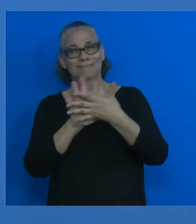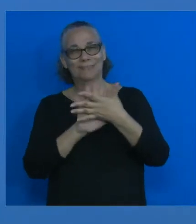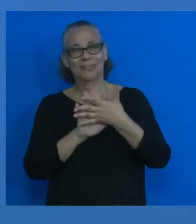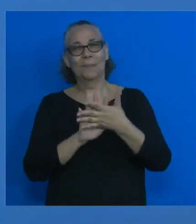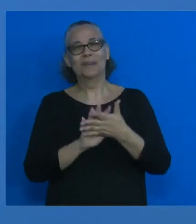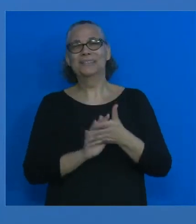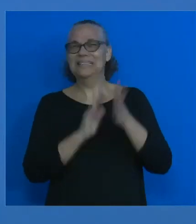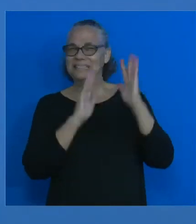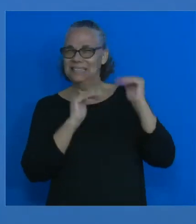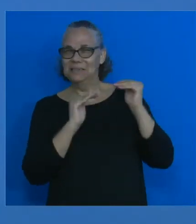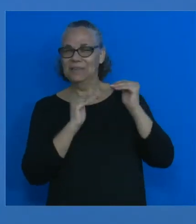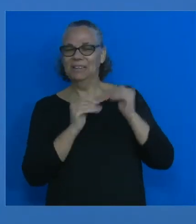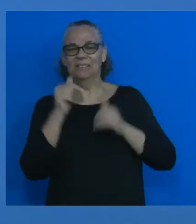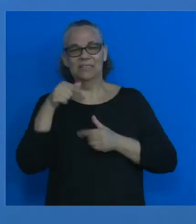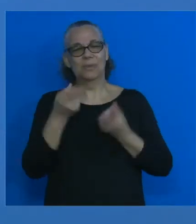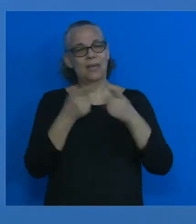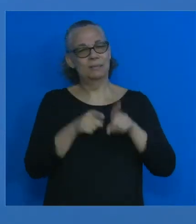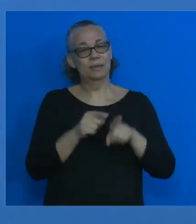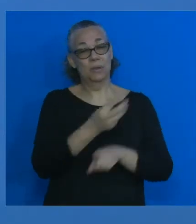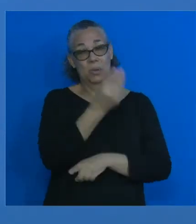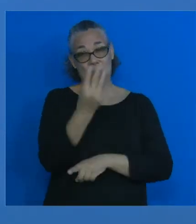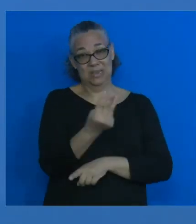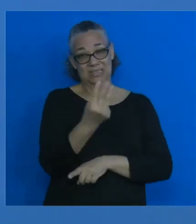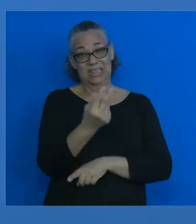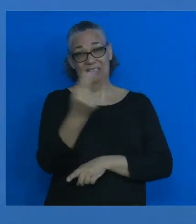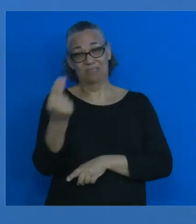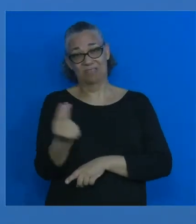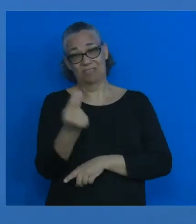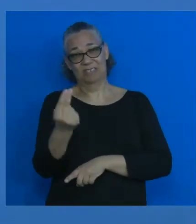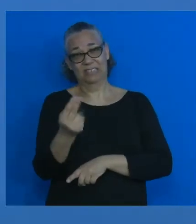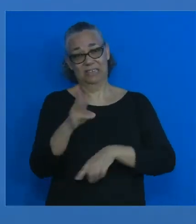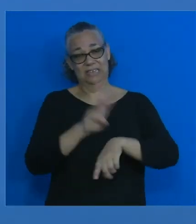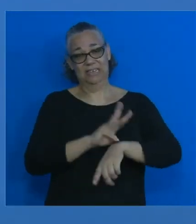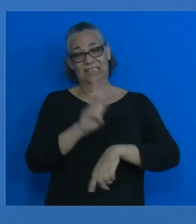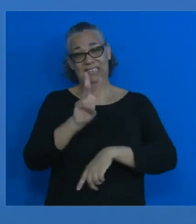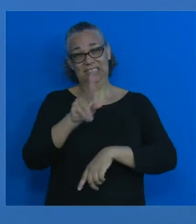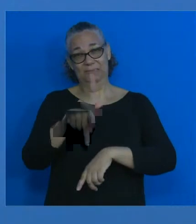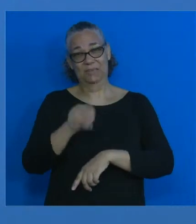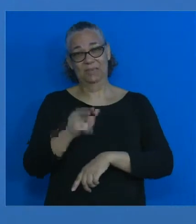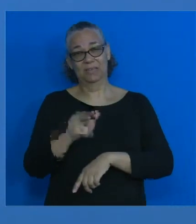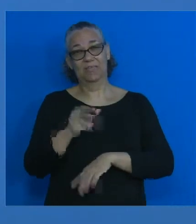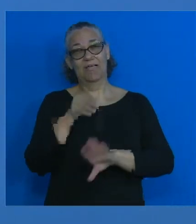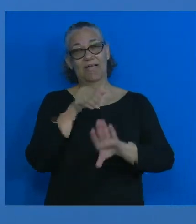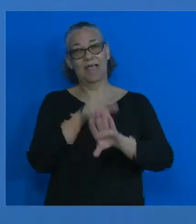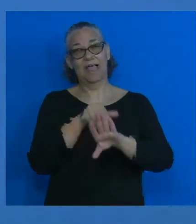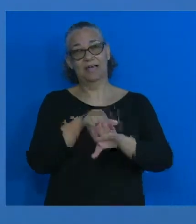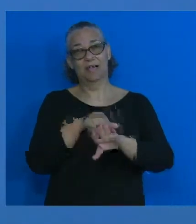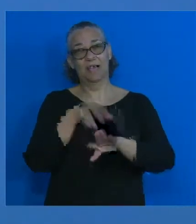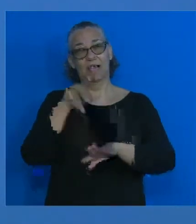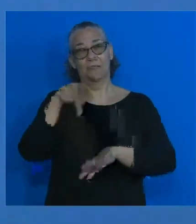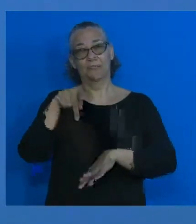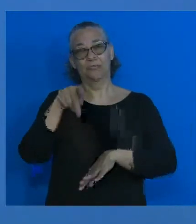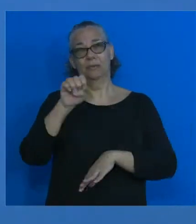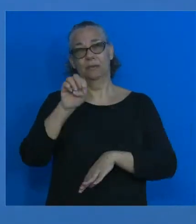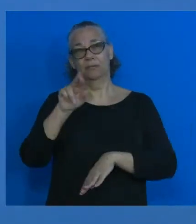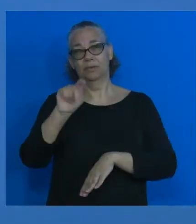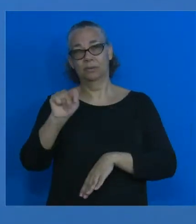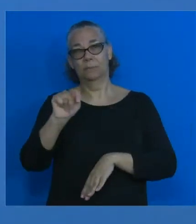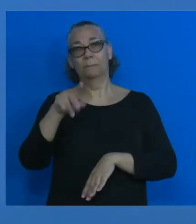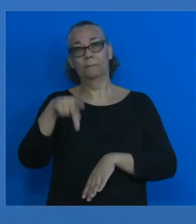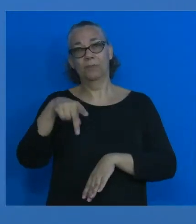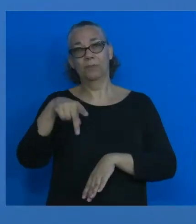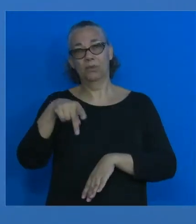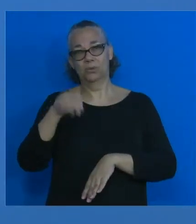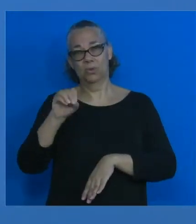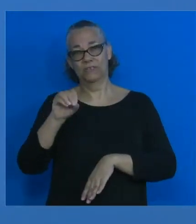that screening will take place Wednesday and Thursday at 6 p.m. at the Perot Post Office. Let me